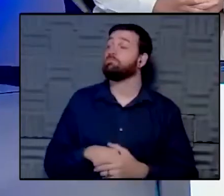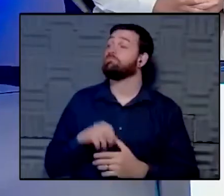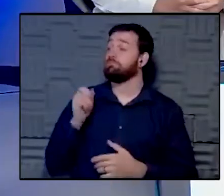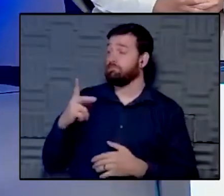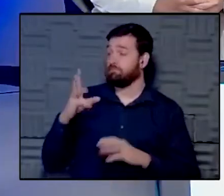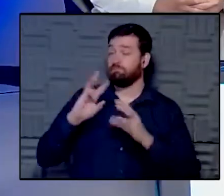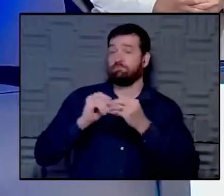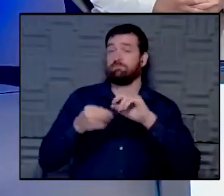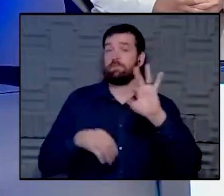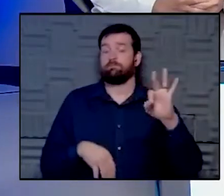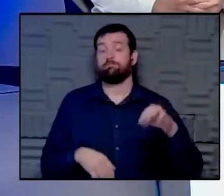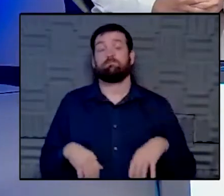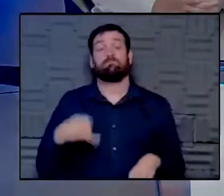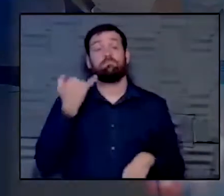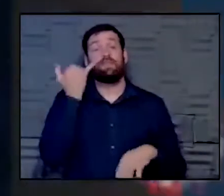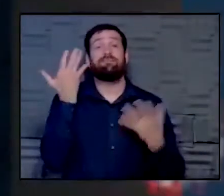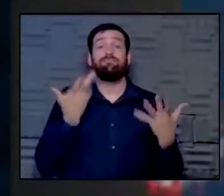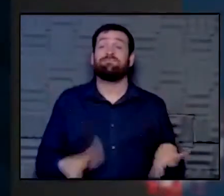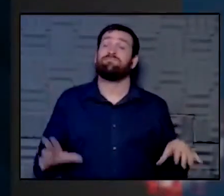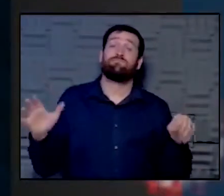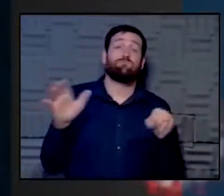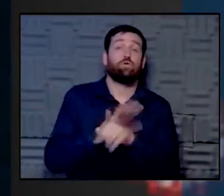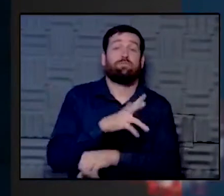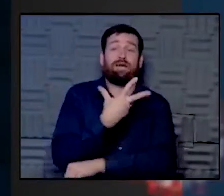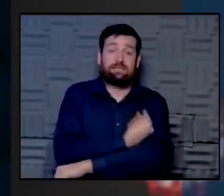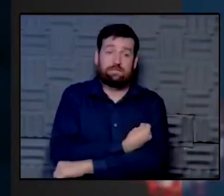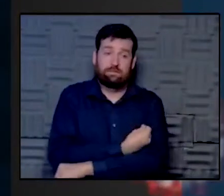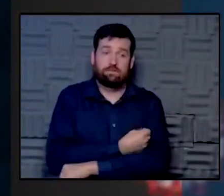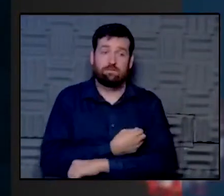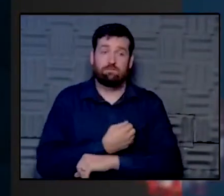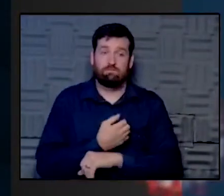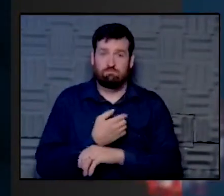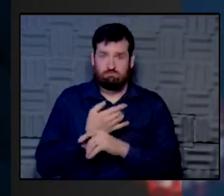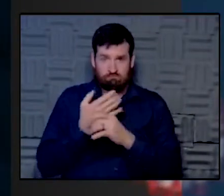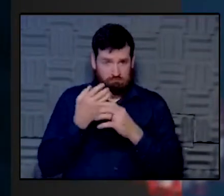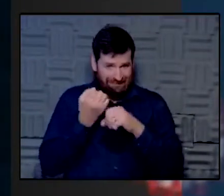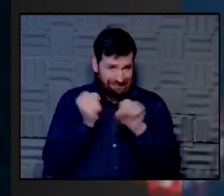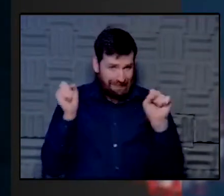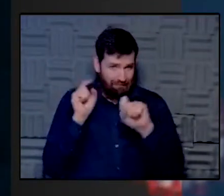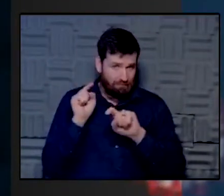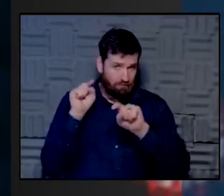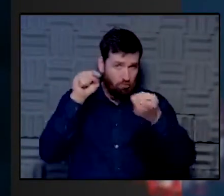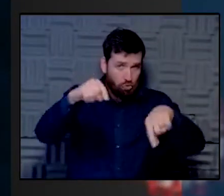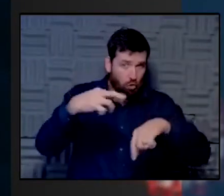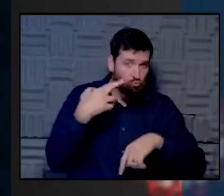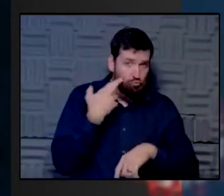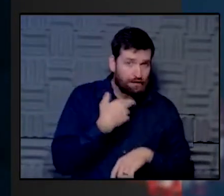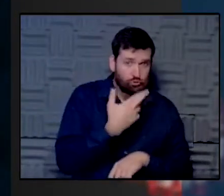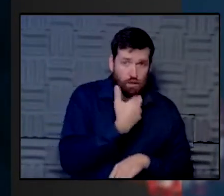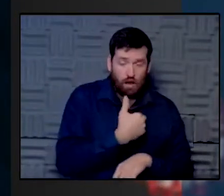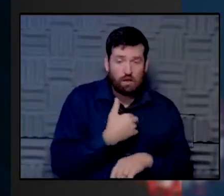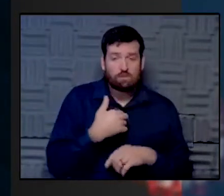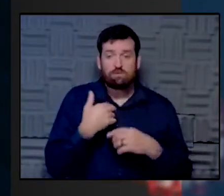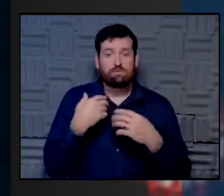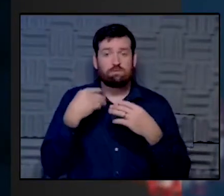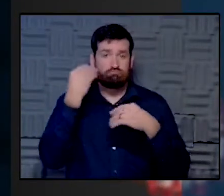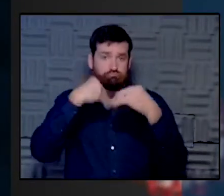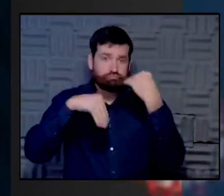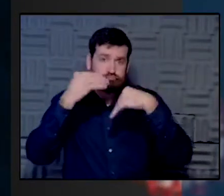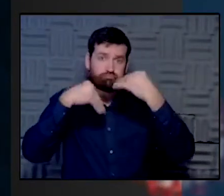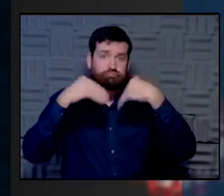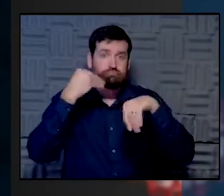question 9. If fully vaccinated, is it safe to eat at restaurants indoors over the long Memorial